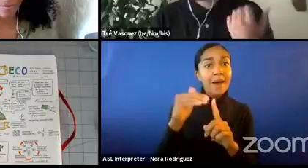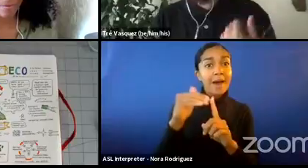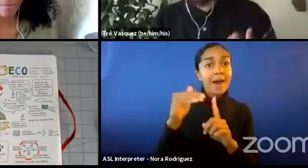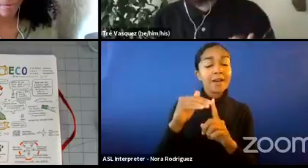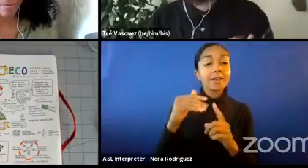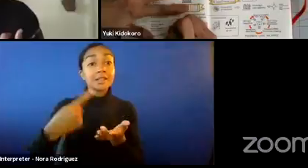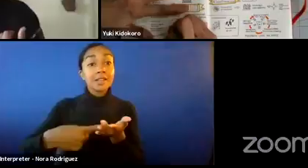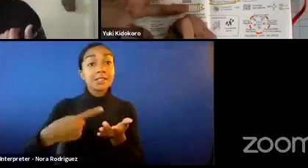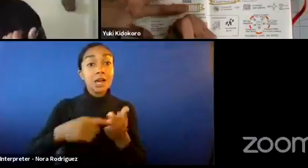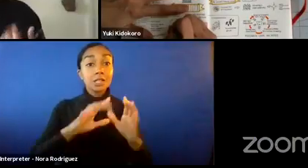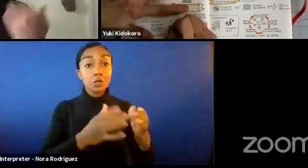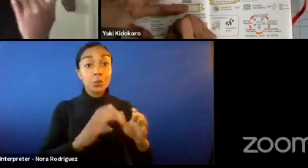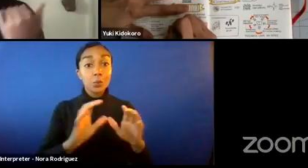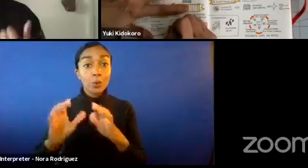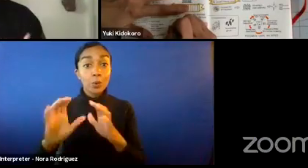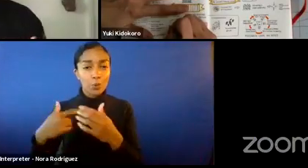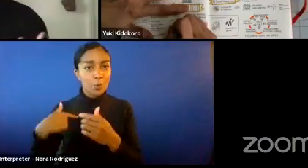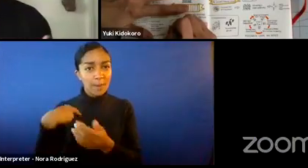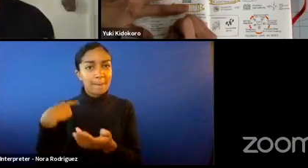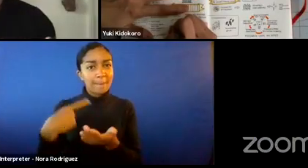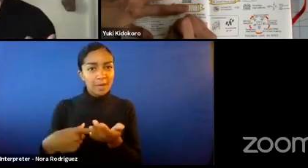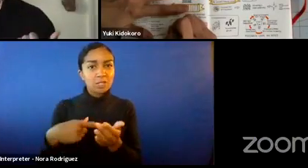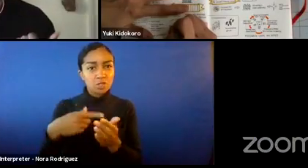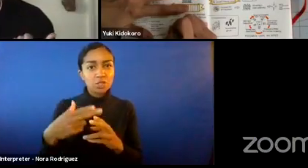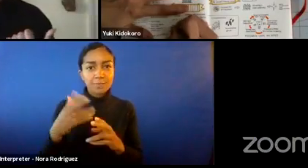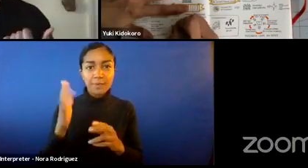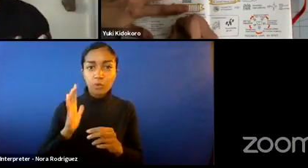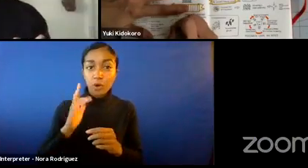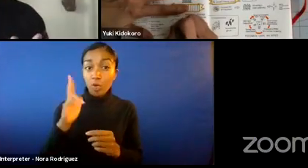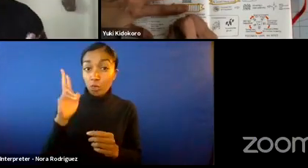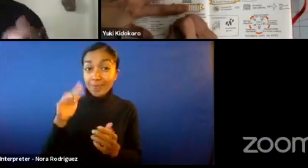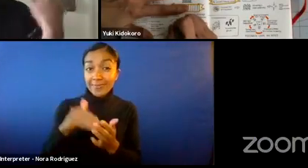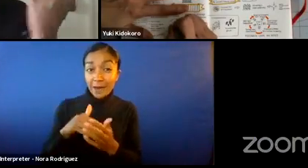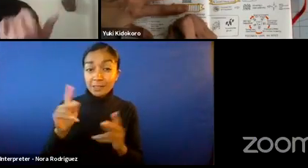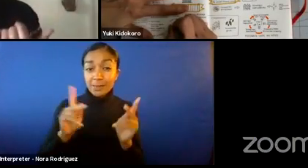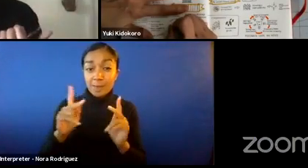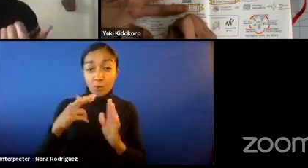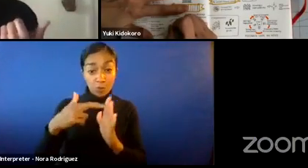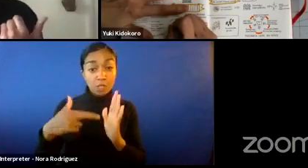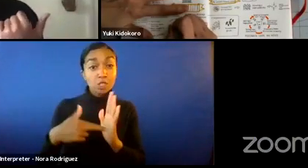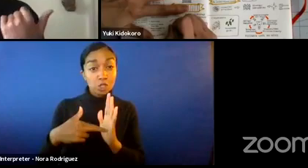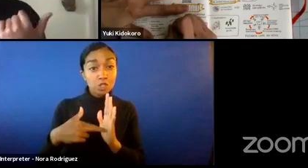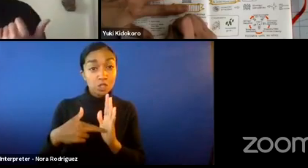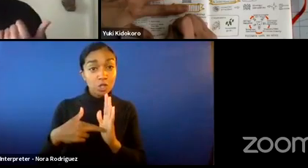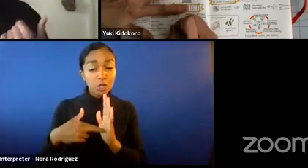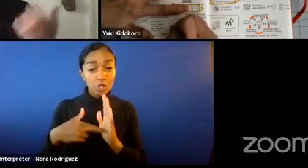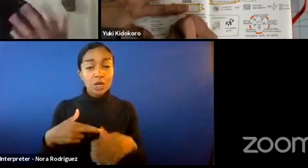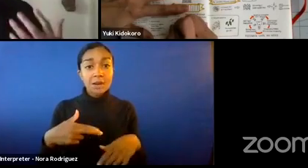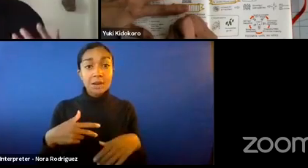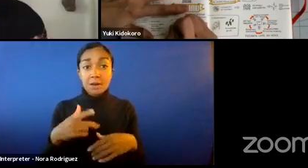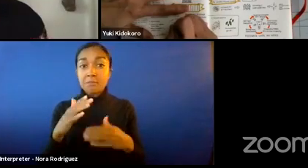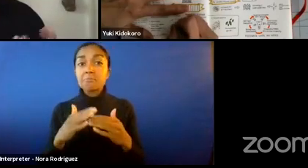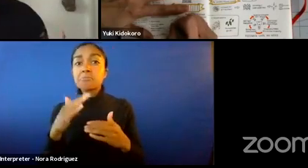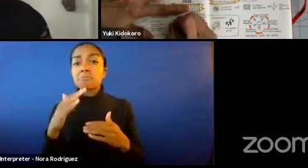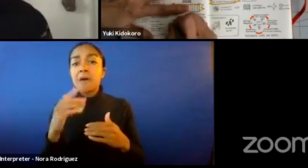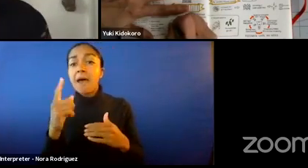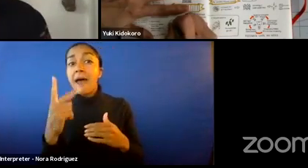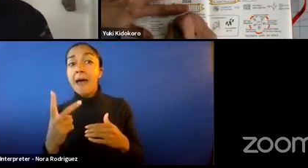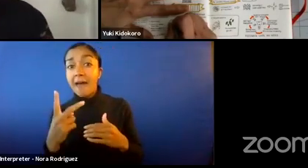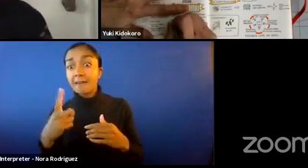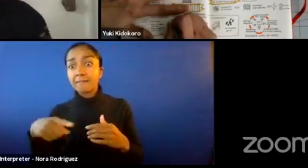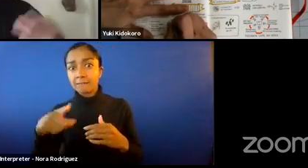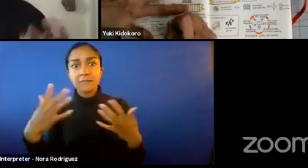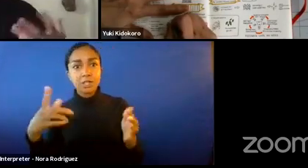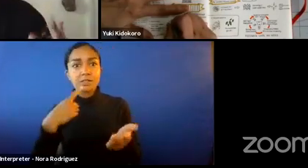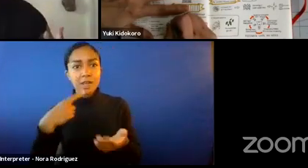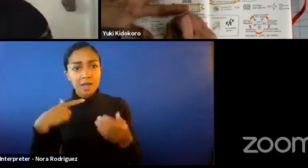almost 3,000 people or over 3,000 people registered for this webinar, and over half of y'all said that you were forming discussion circles to